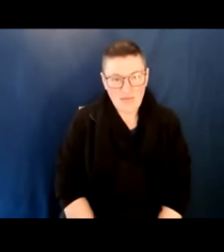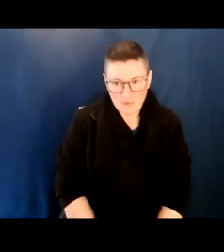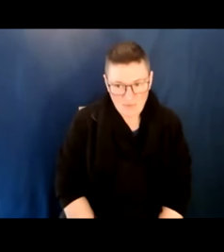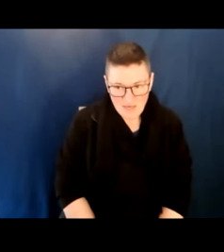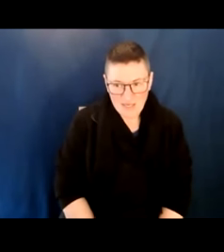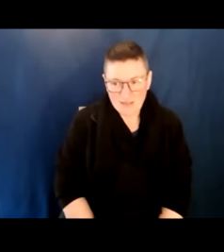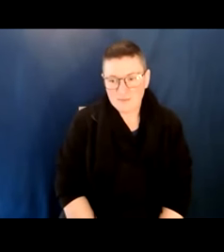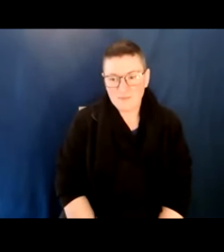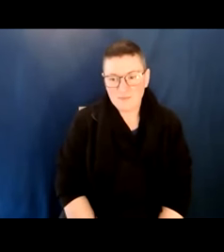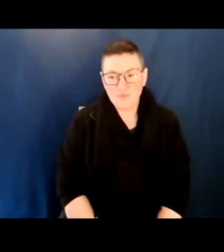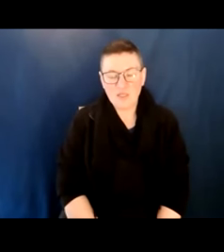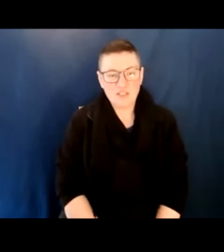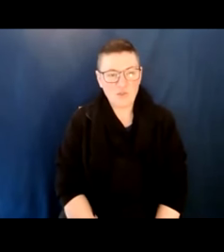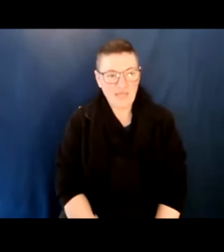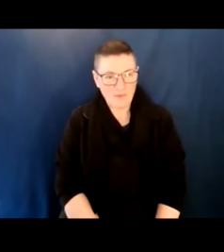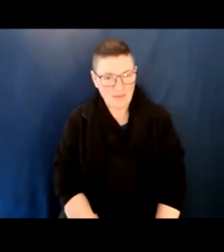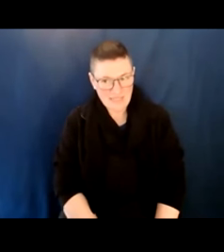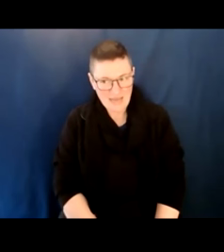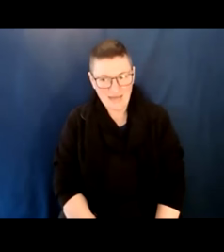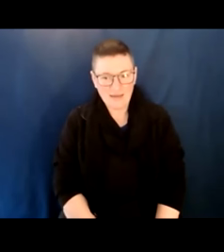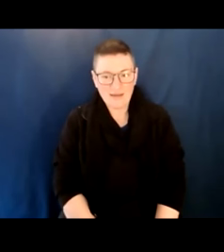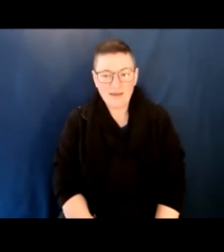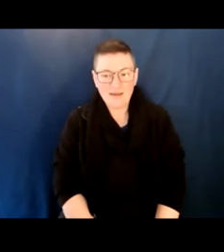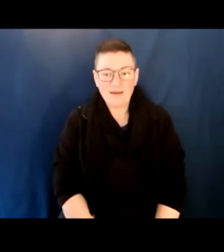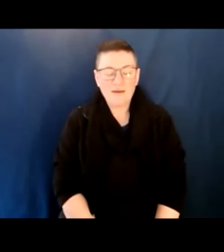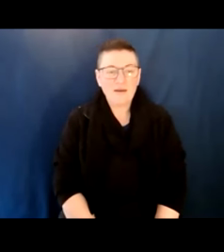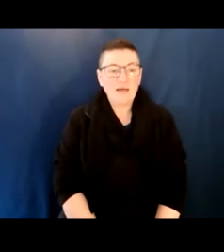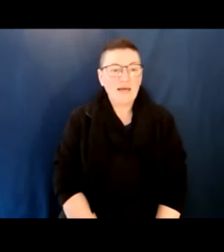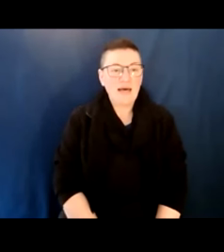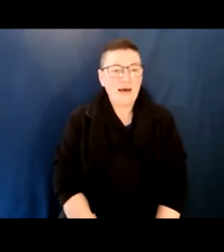do you catch my meaning? Do you get what I'm saying?